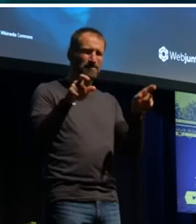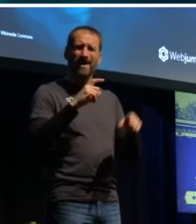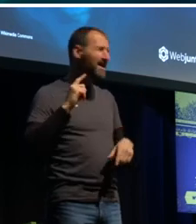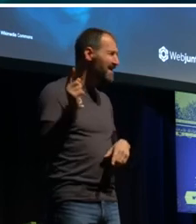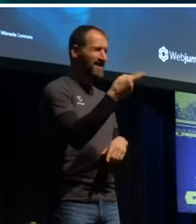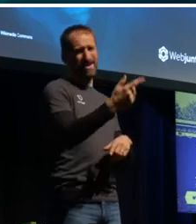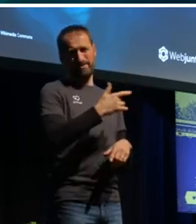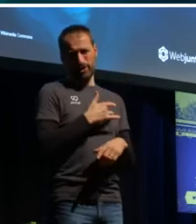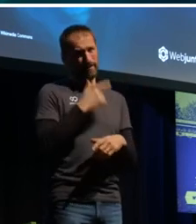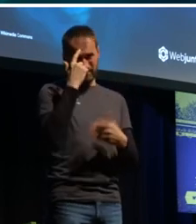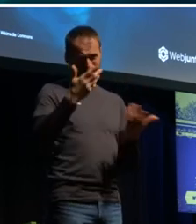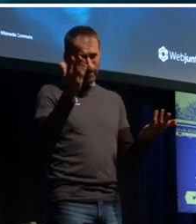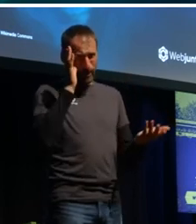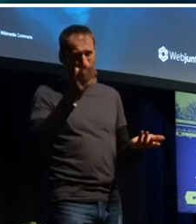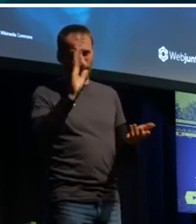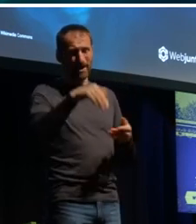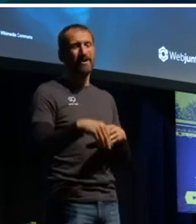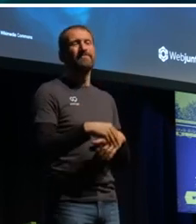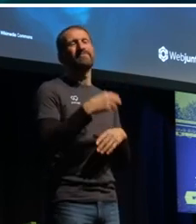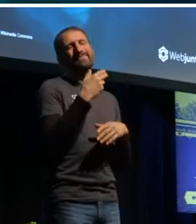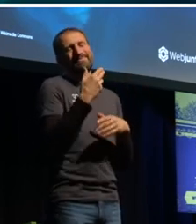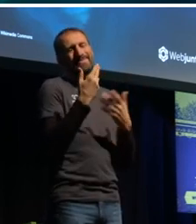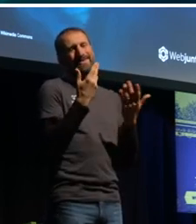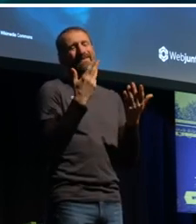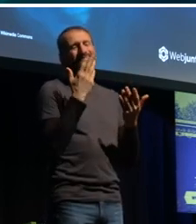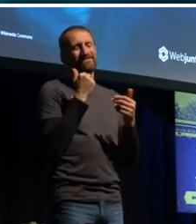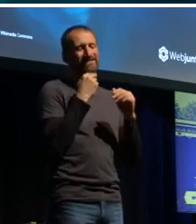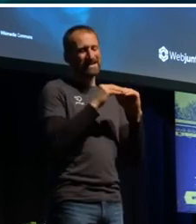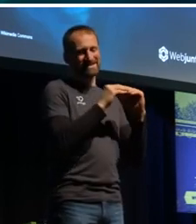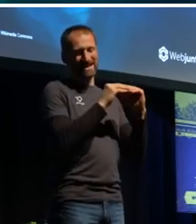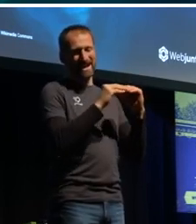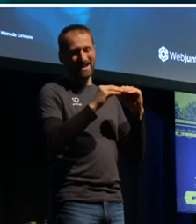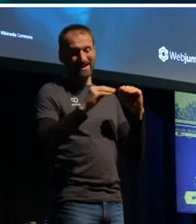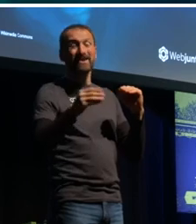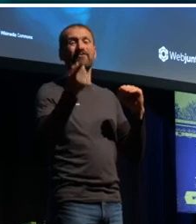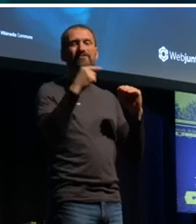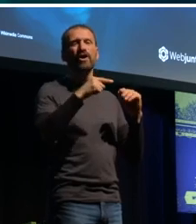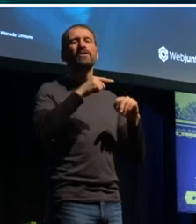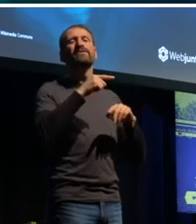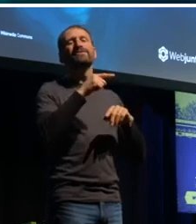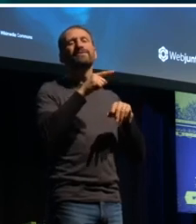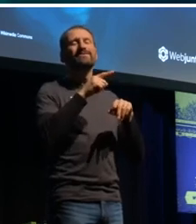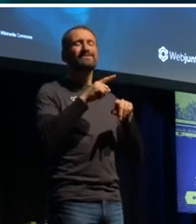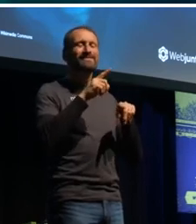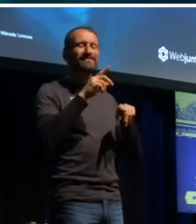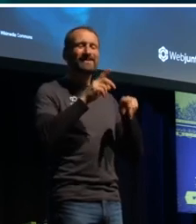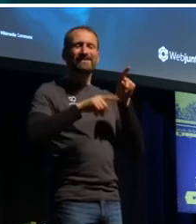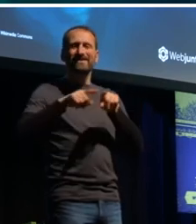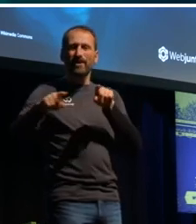here has heard of the waterline of visibility, but this is an iceberg, in case you can't tell.